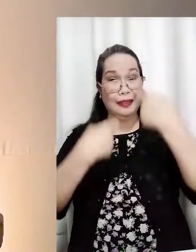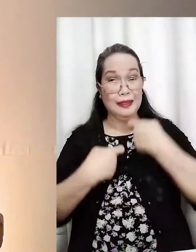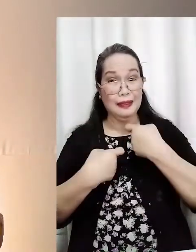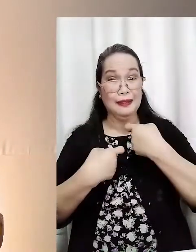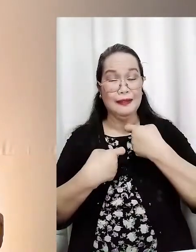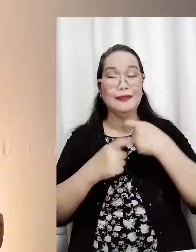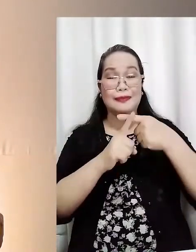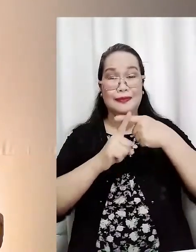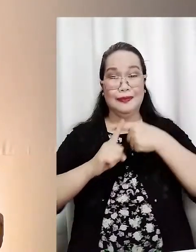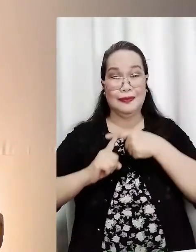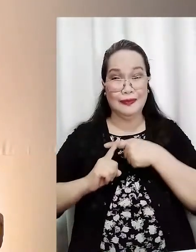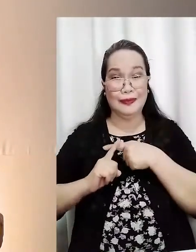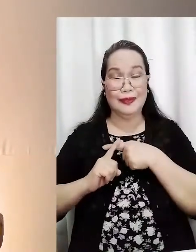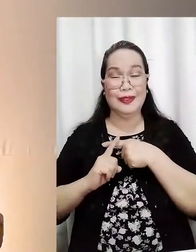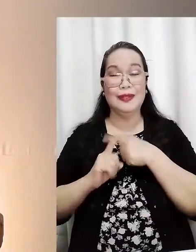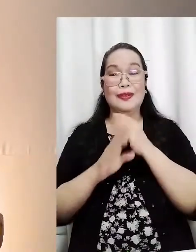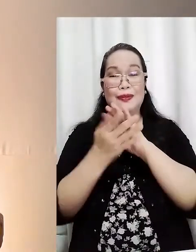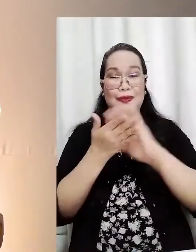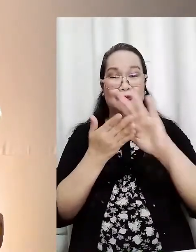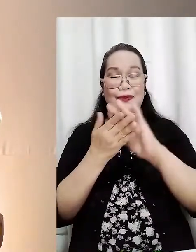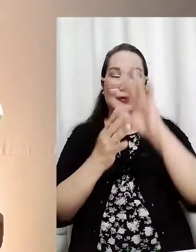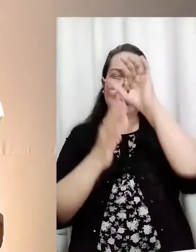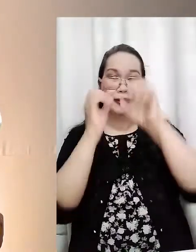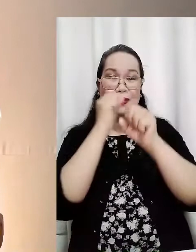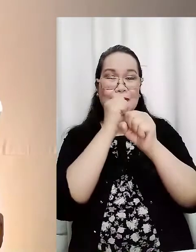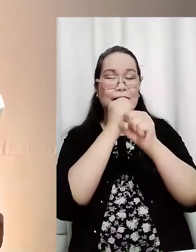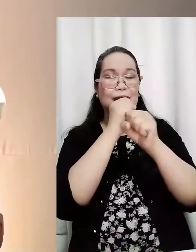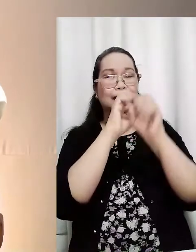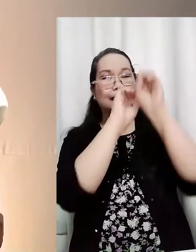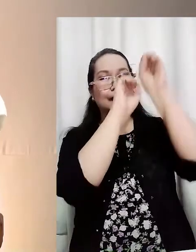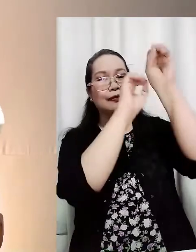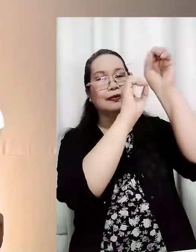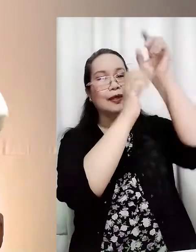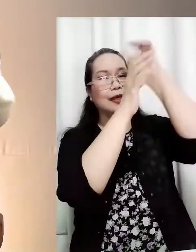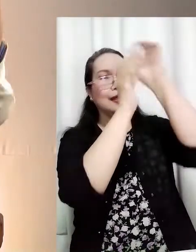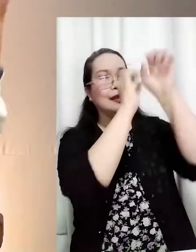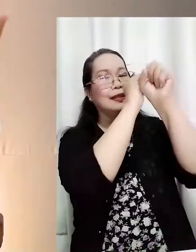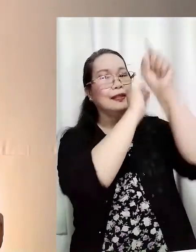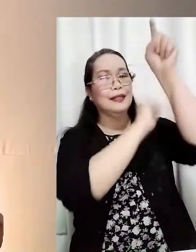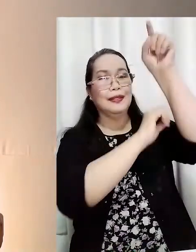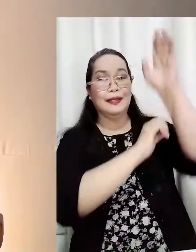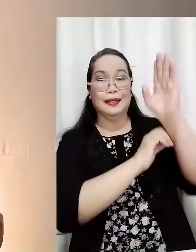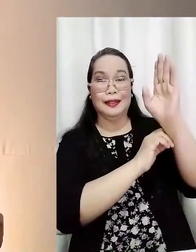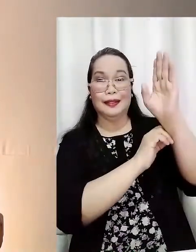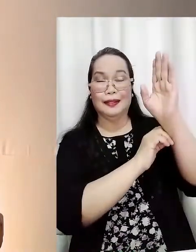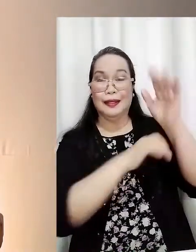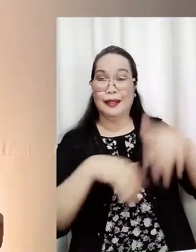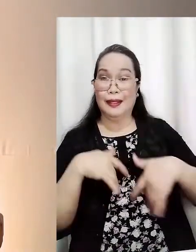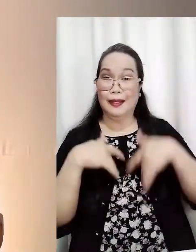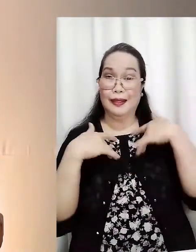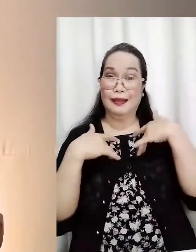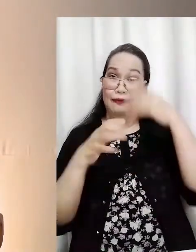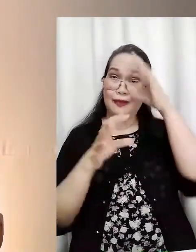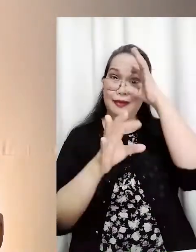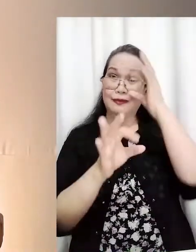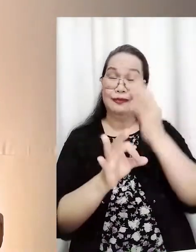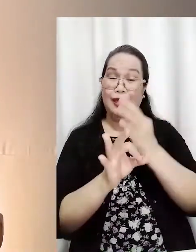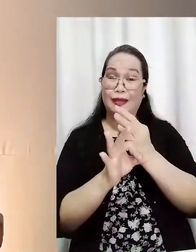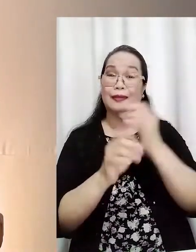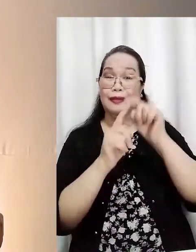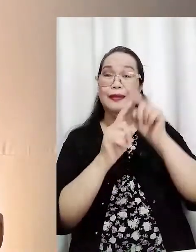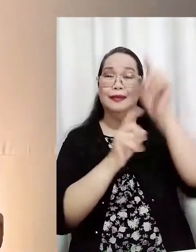you keep on trusting, keep on putting your faith and living by faith on that reality. You